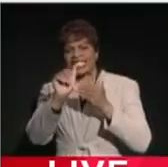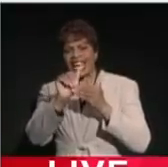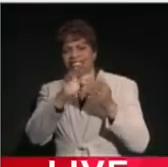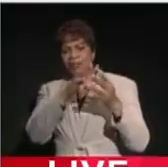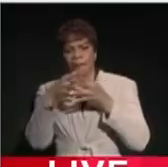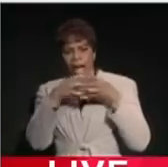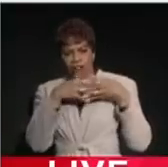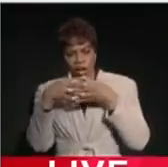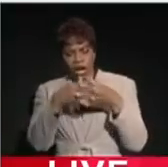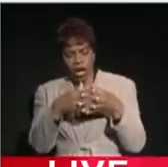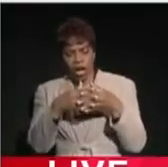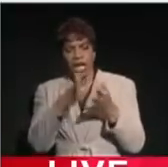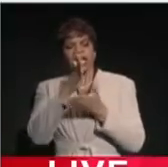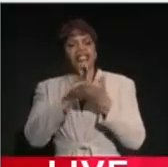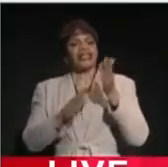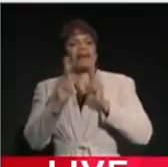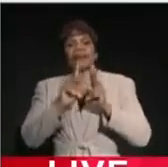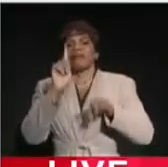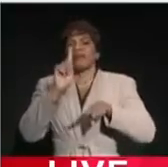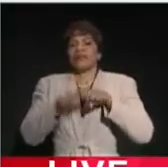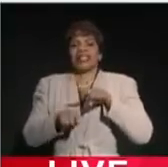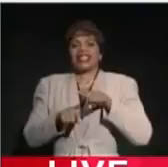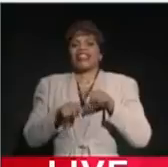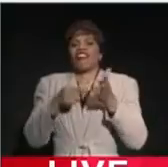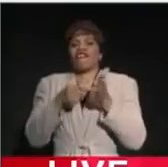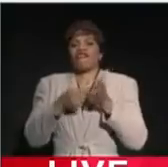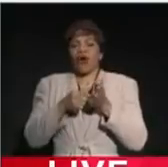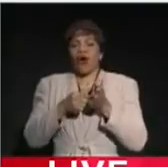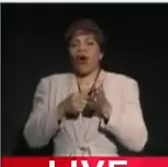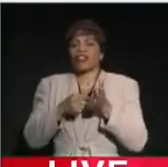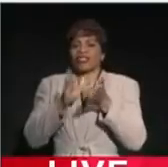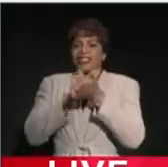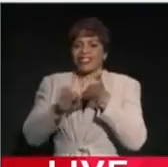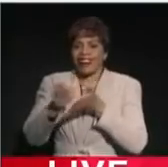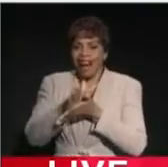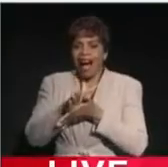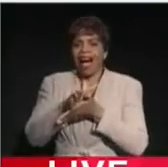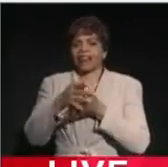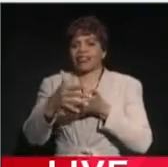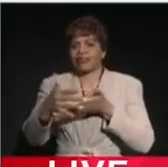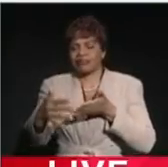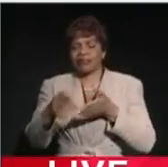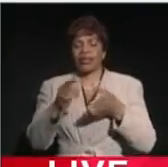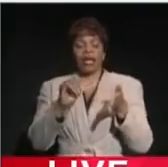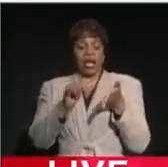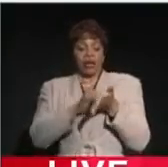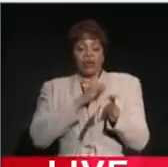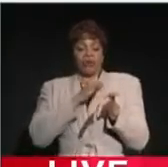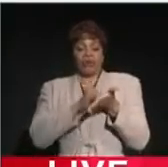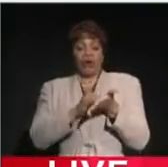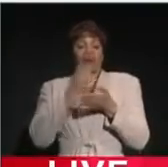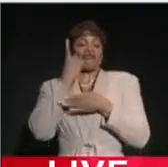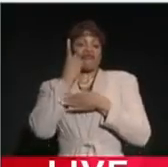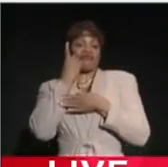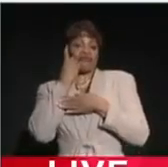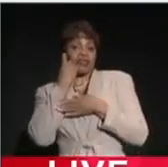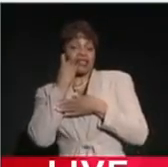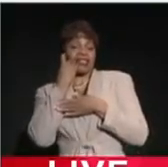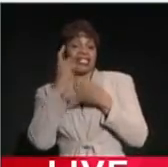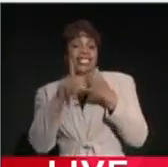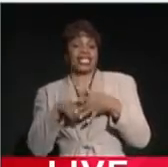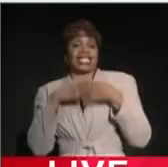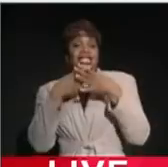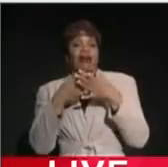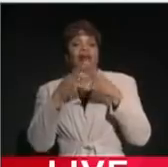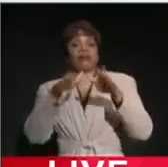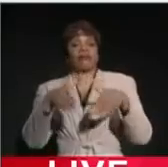even able to pursue higher education due to the huge debt. New York has recently started